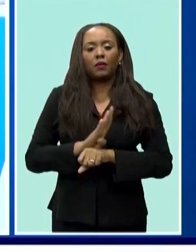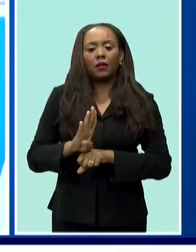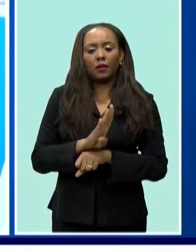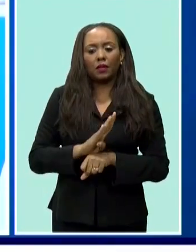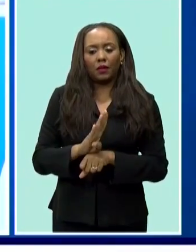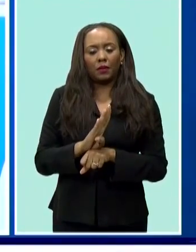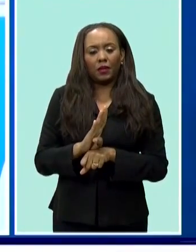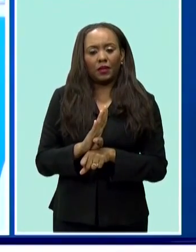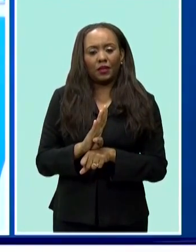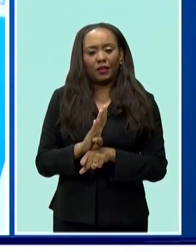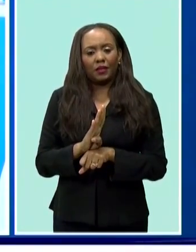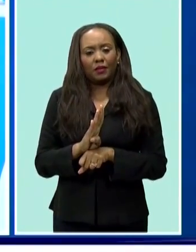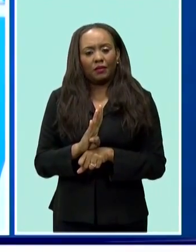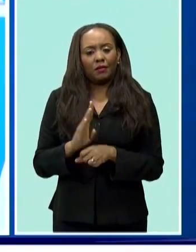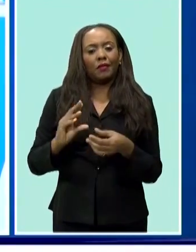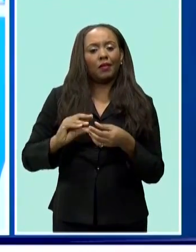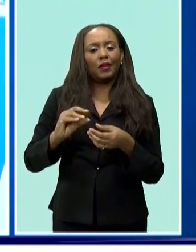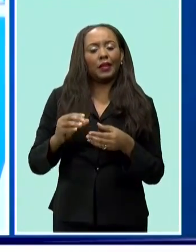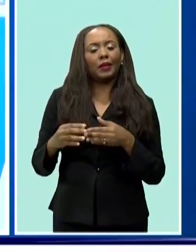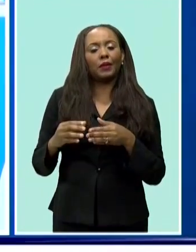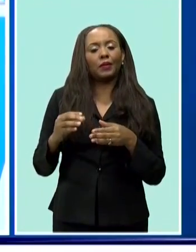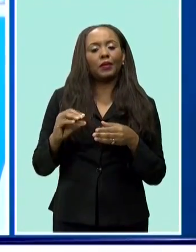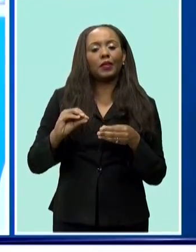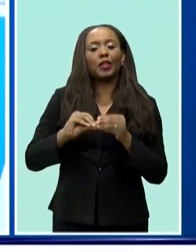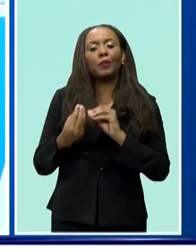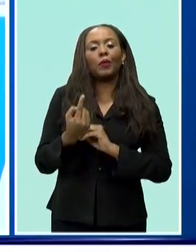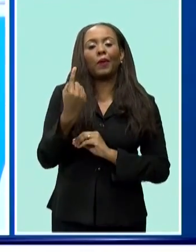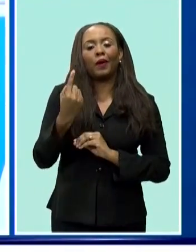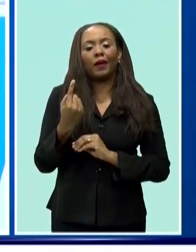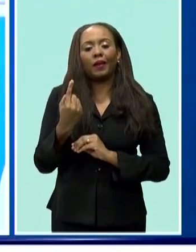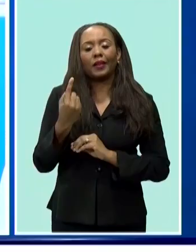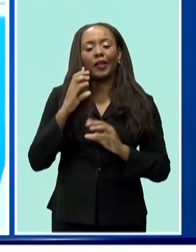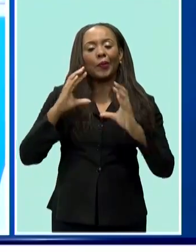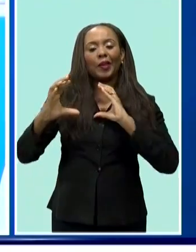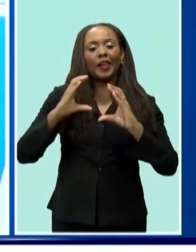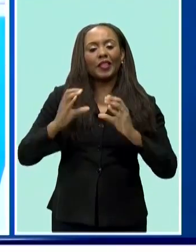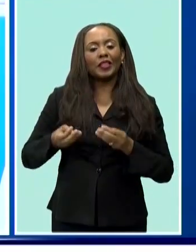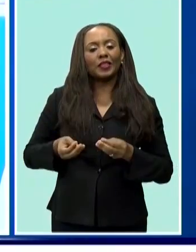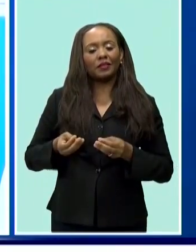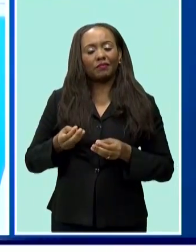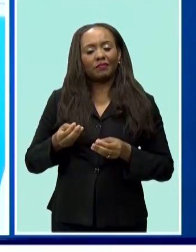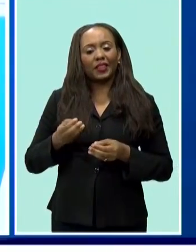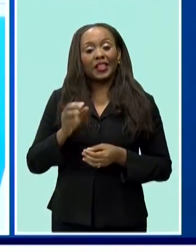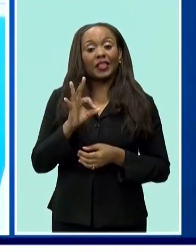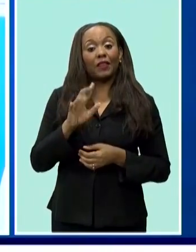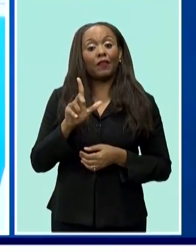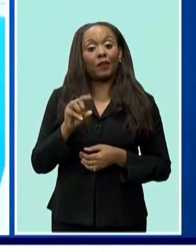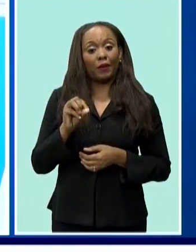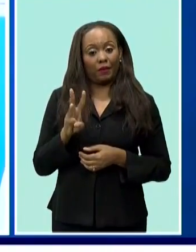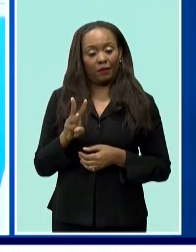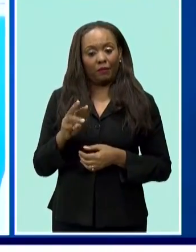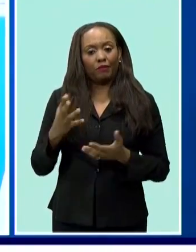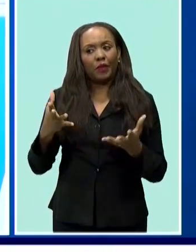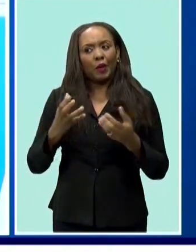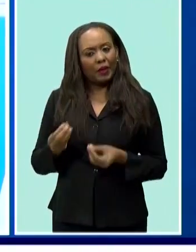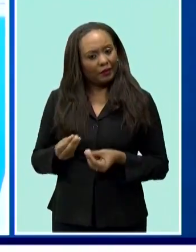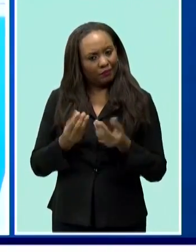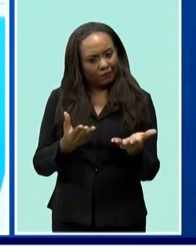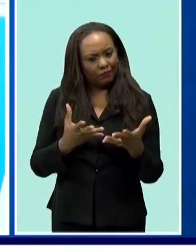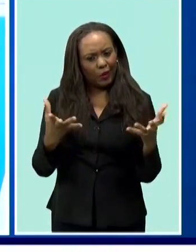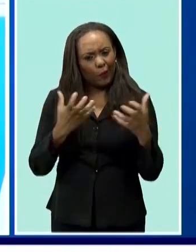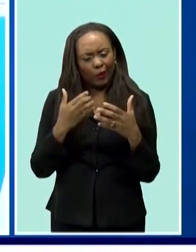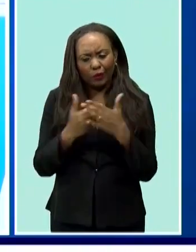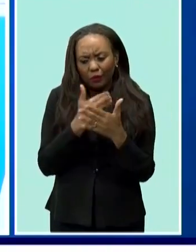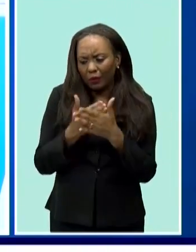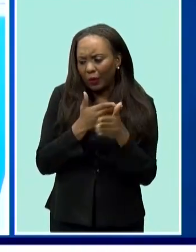leading telecommunications provider, Flow is committed to connecting the communities we serve. And we are always seeking new ways